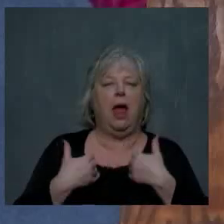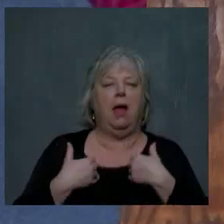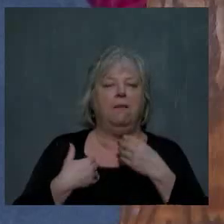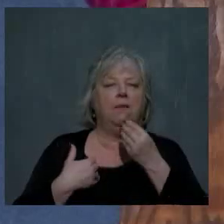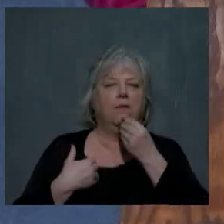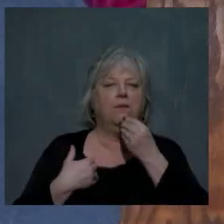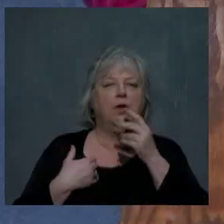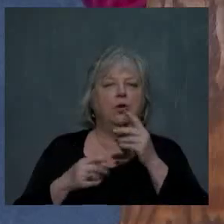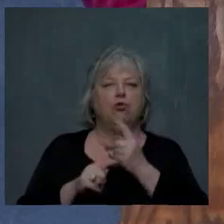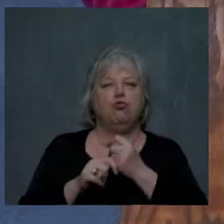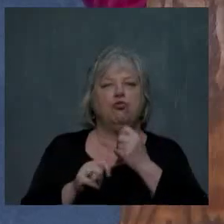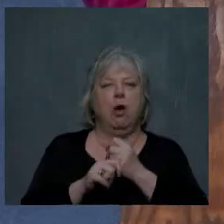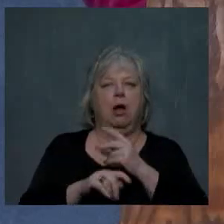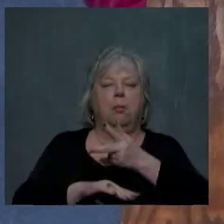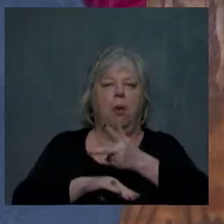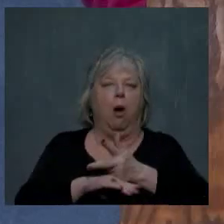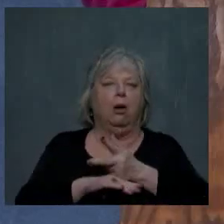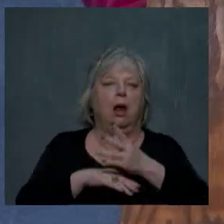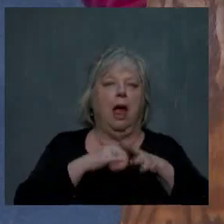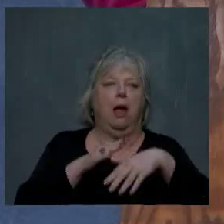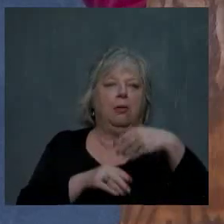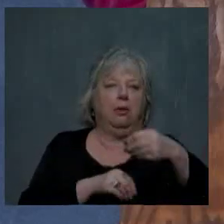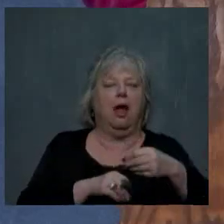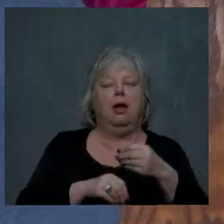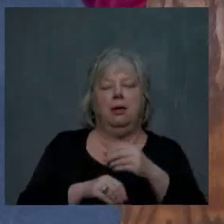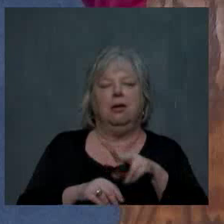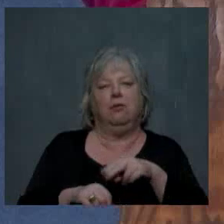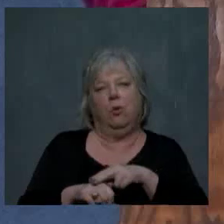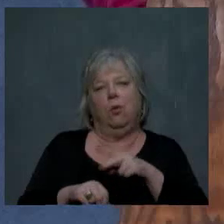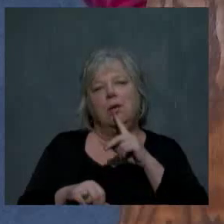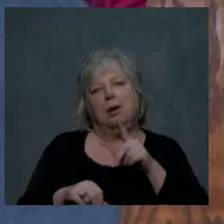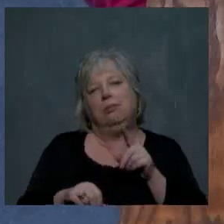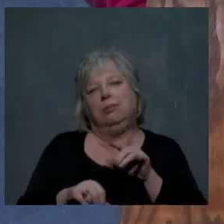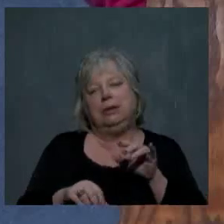outside. They also sell, of course,